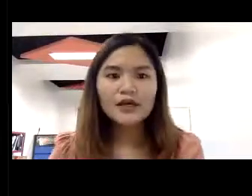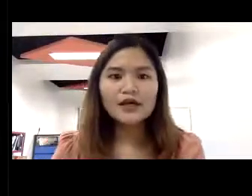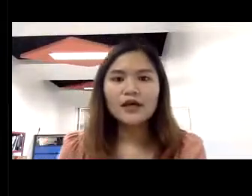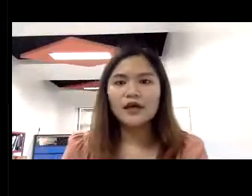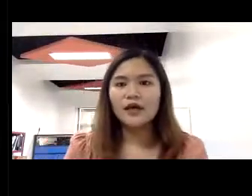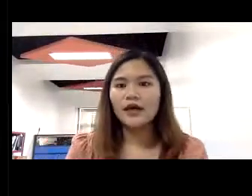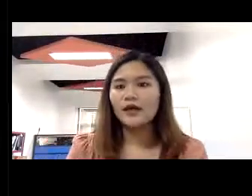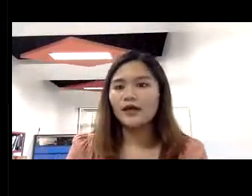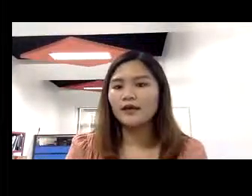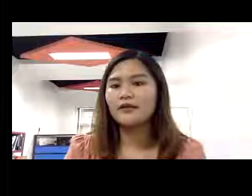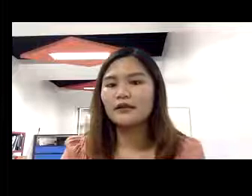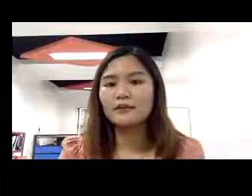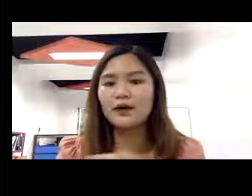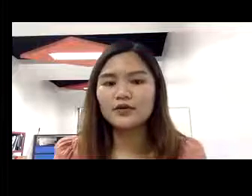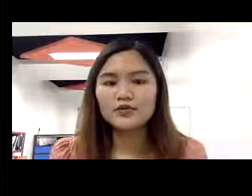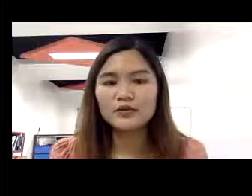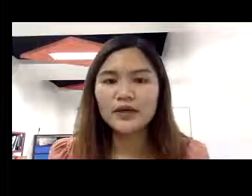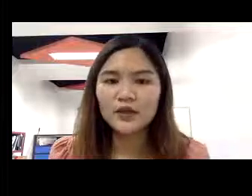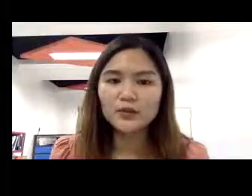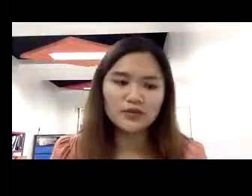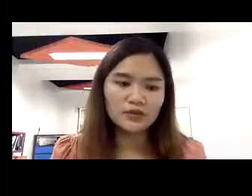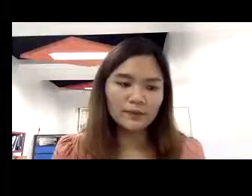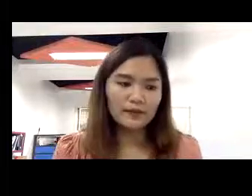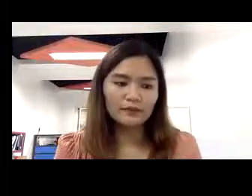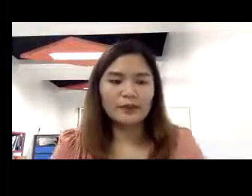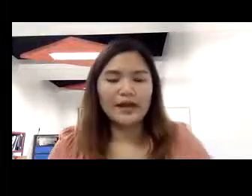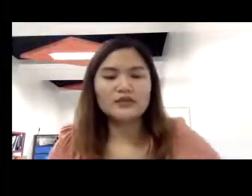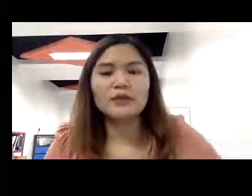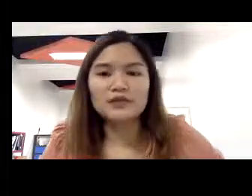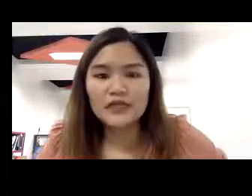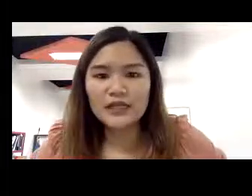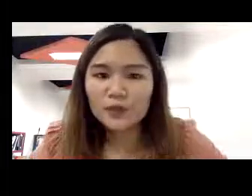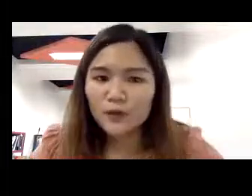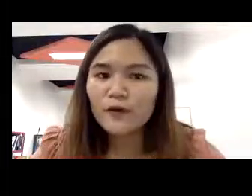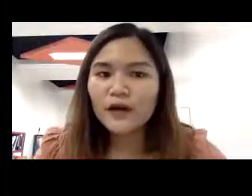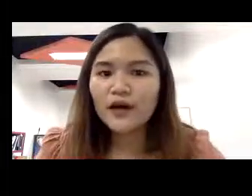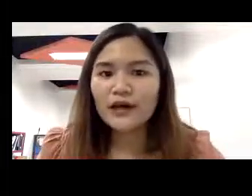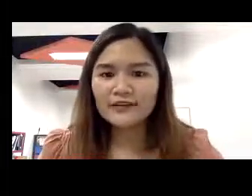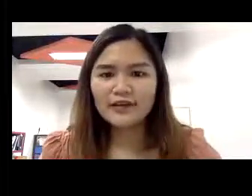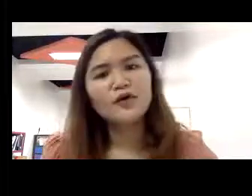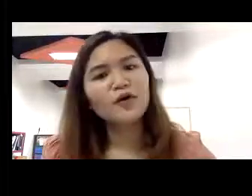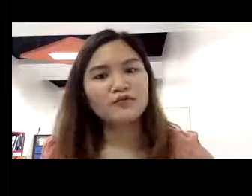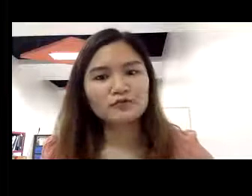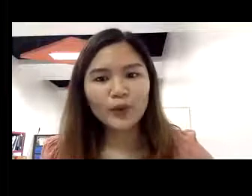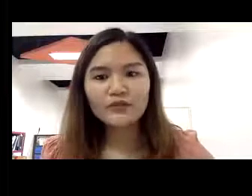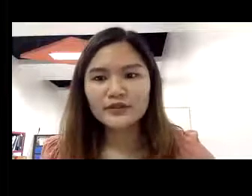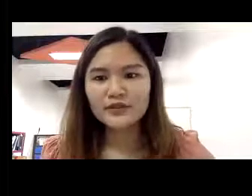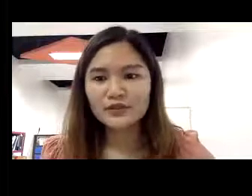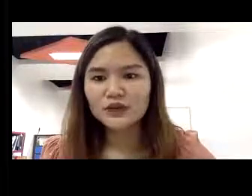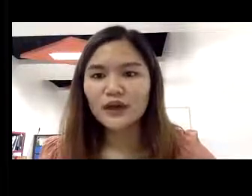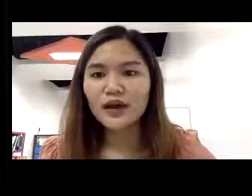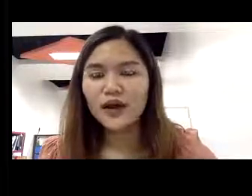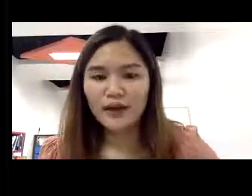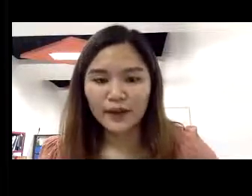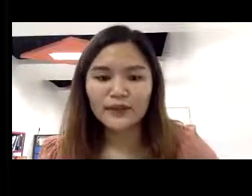5596676. And usually makikita nyo po dyan may parang blank space. Talagay nyo po yung idea nyo of a 21st